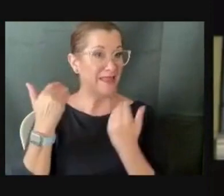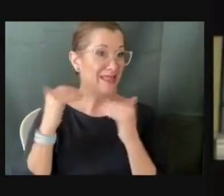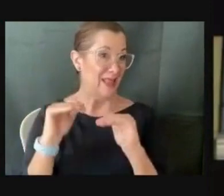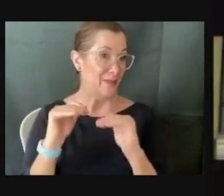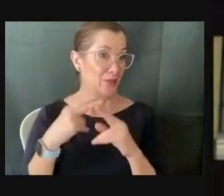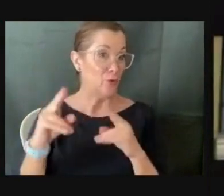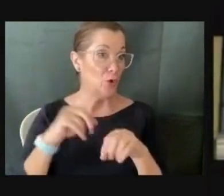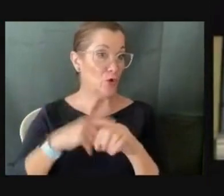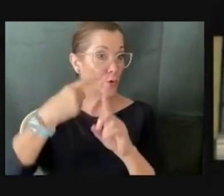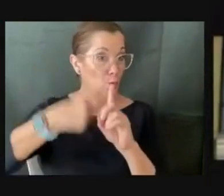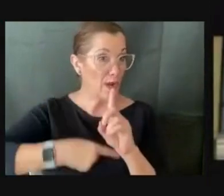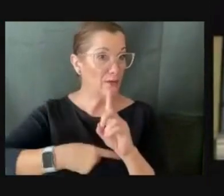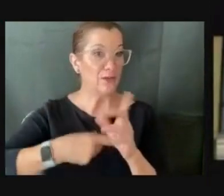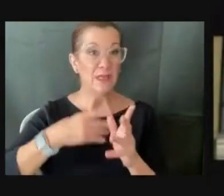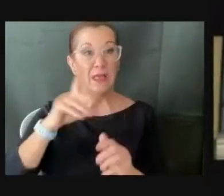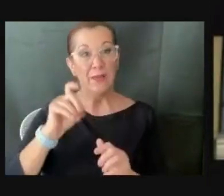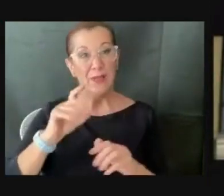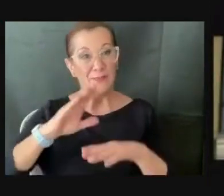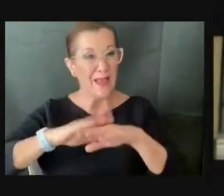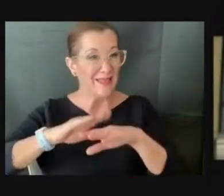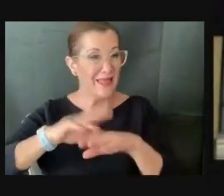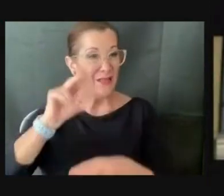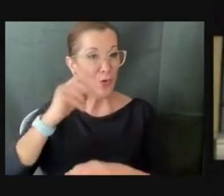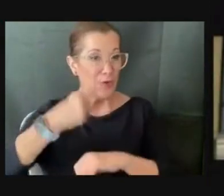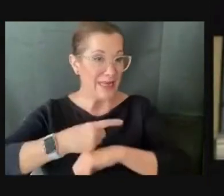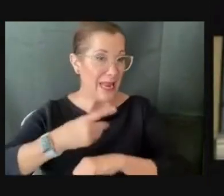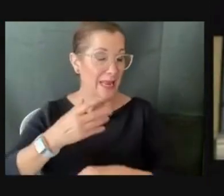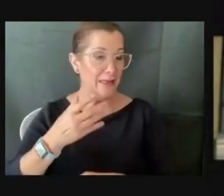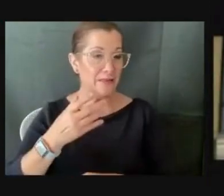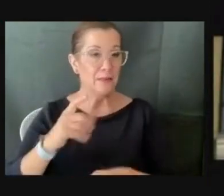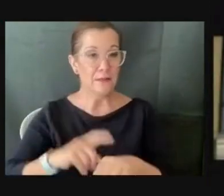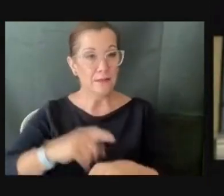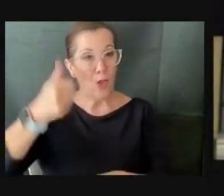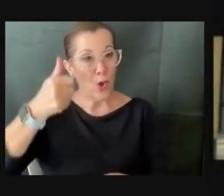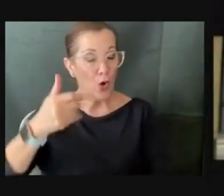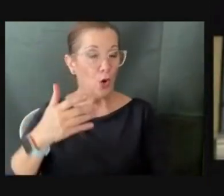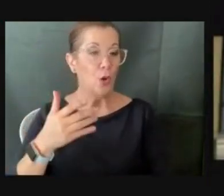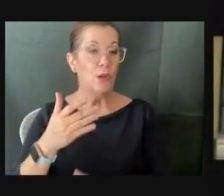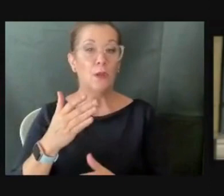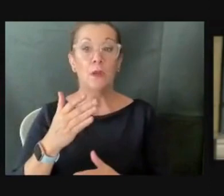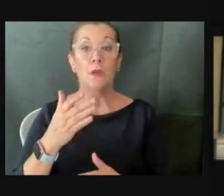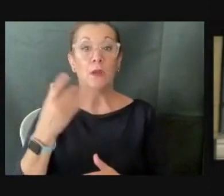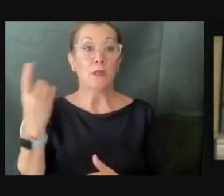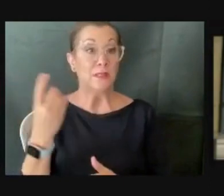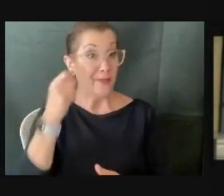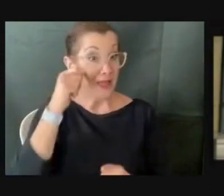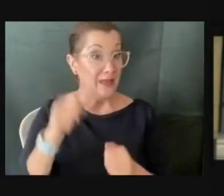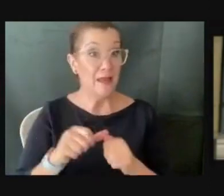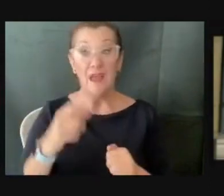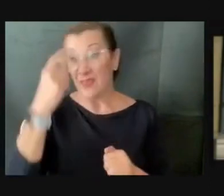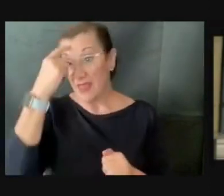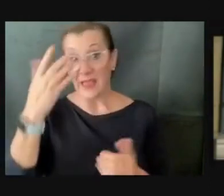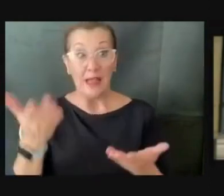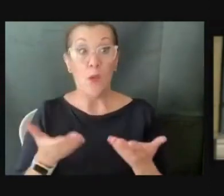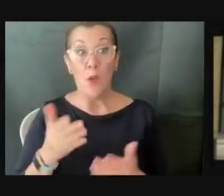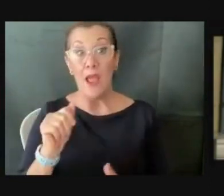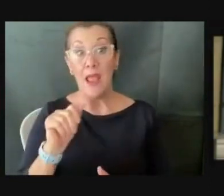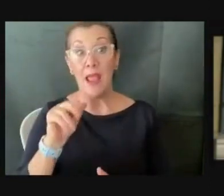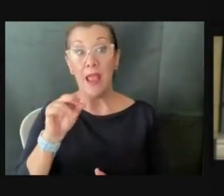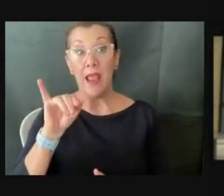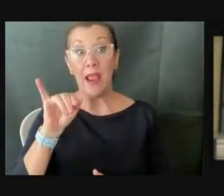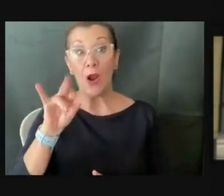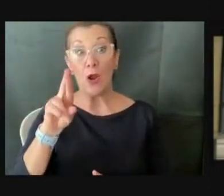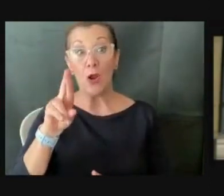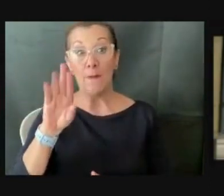short-term rentals. Usually it's got to be at least 30 days or longer. So something to keep in mind for people that are thinking, I want to do an Airbnb, you got to check with